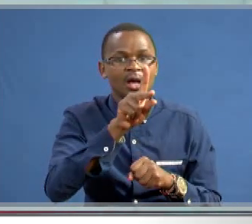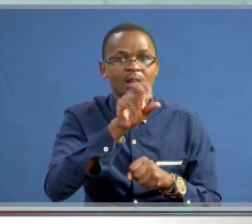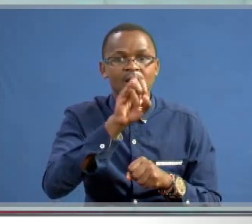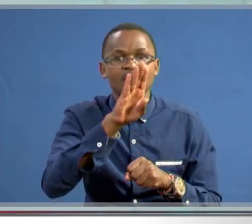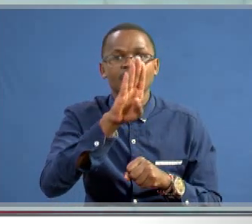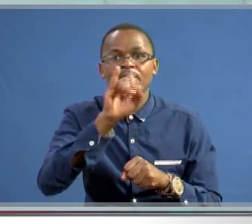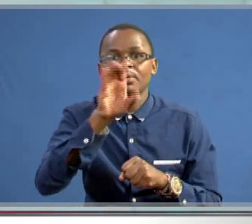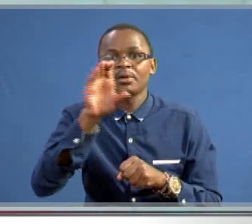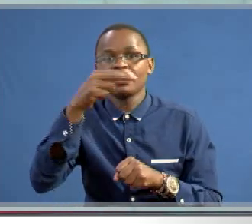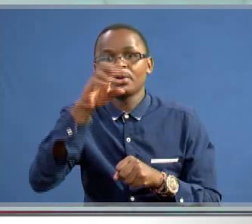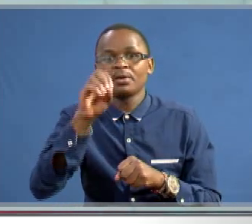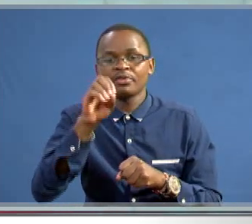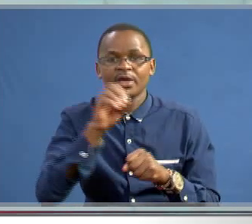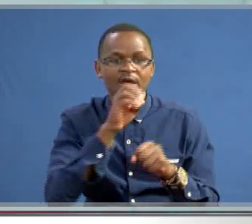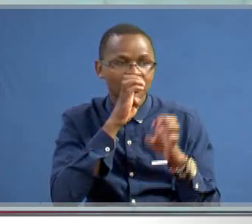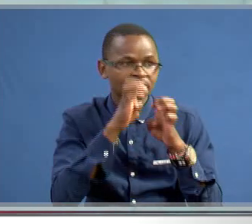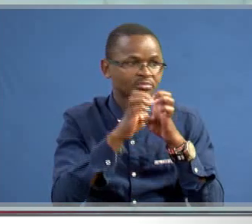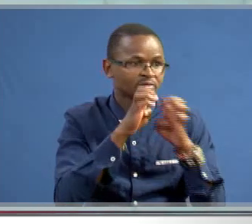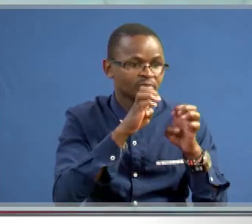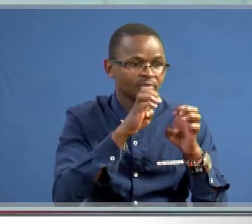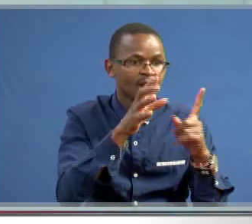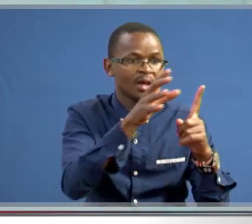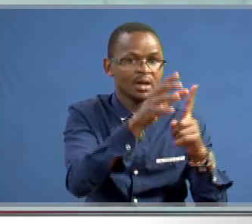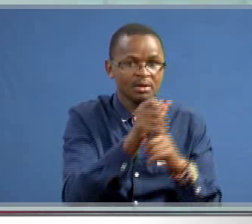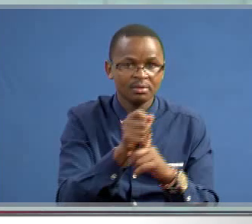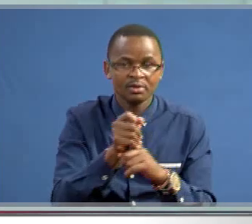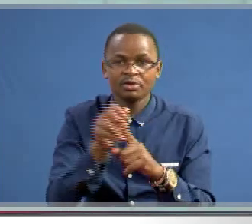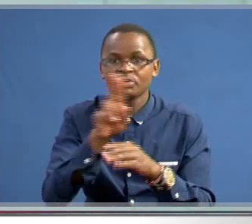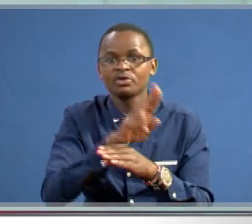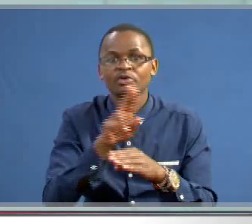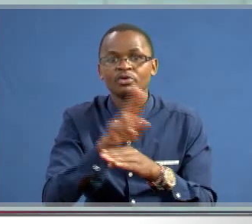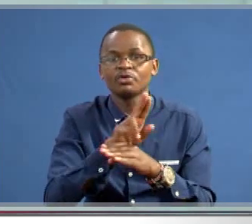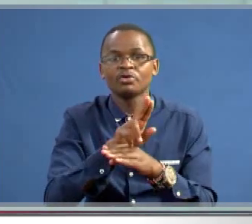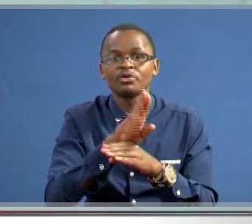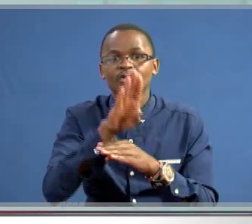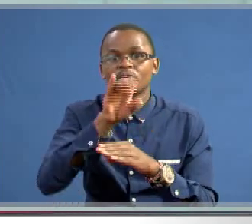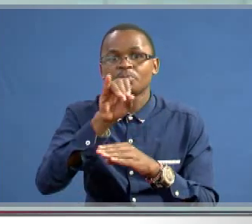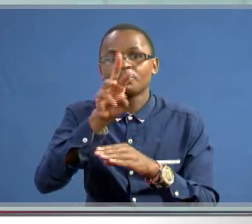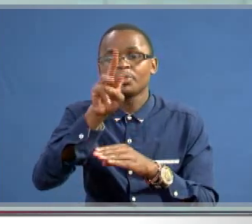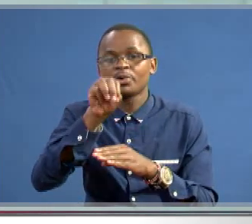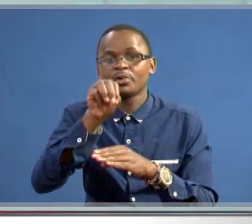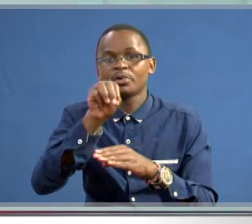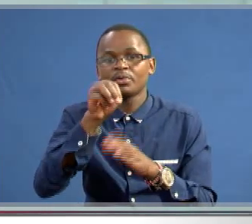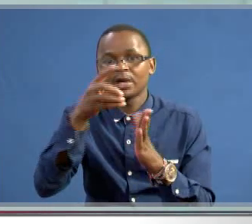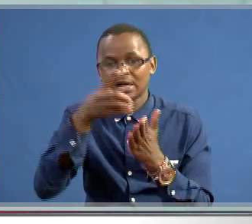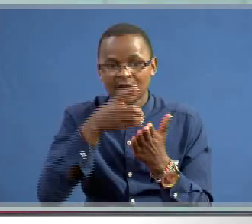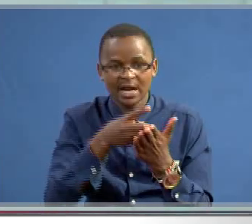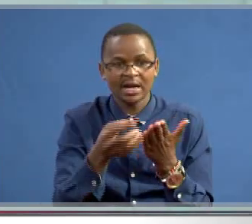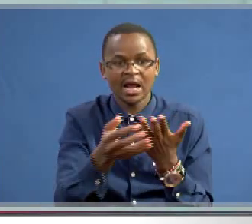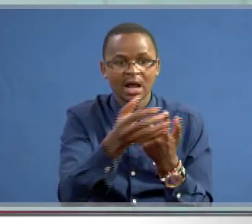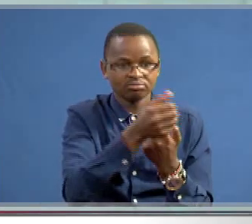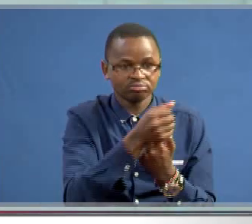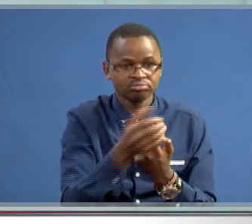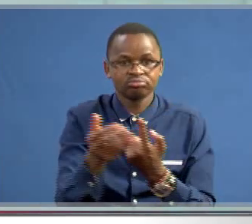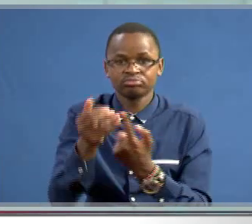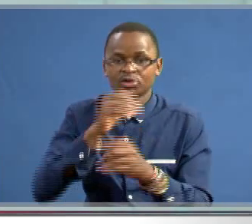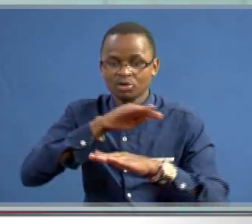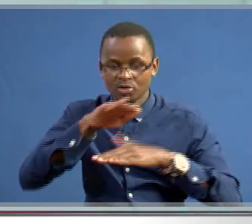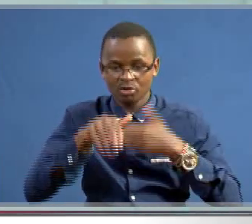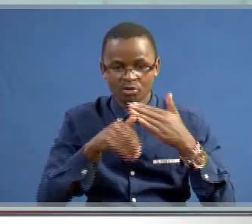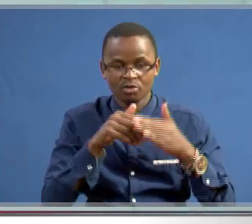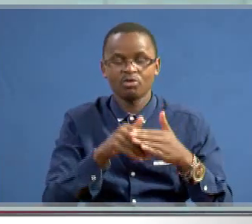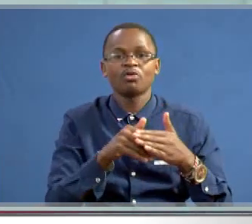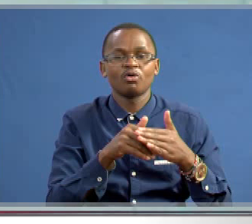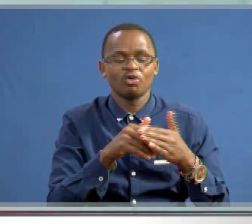unveil that the details will be captured by use of biometric kits and data capture forms saying that only